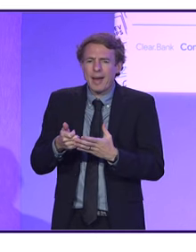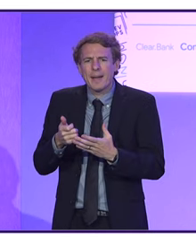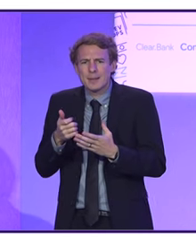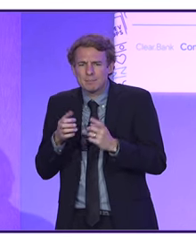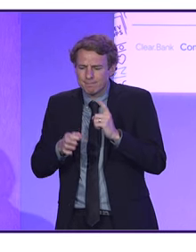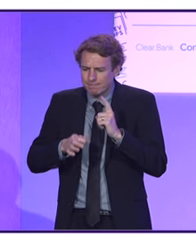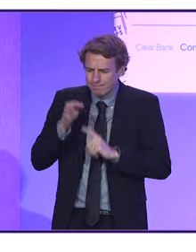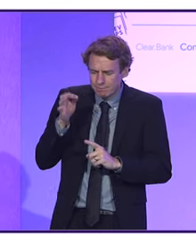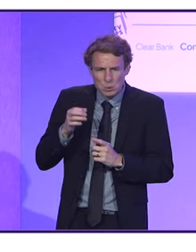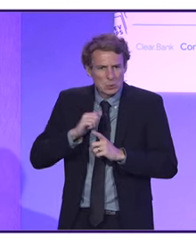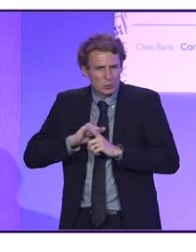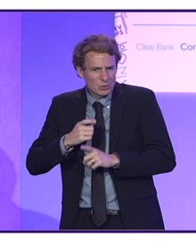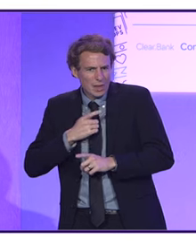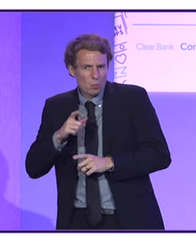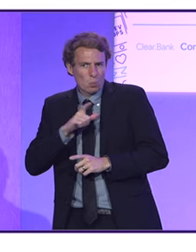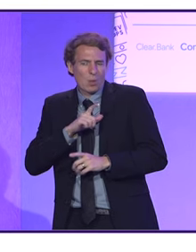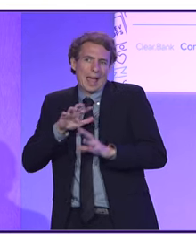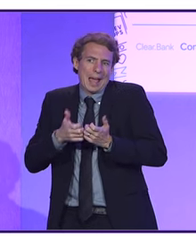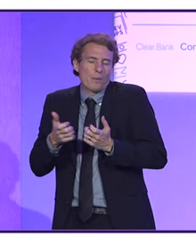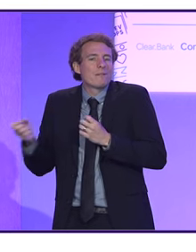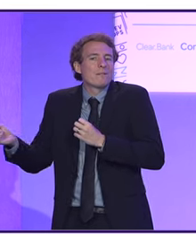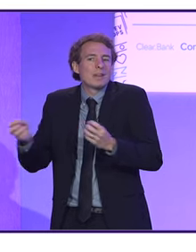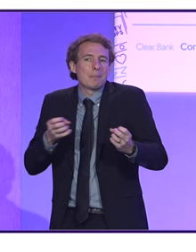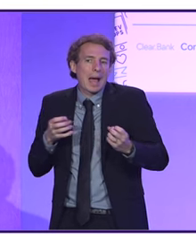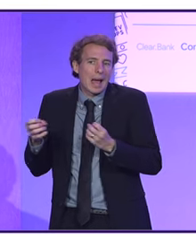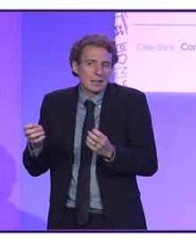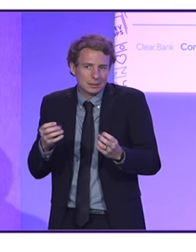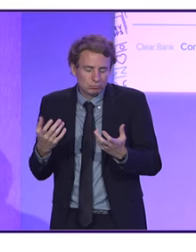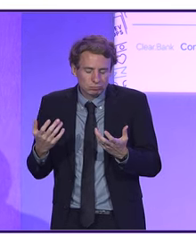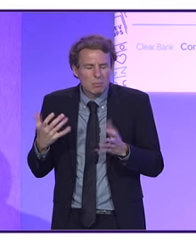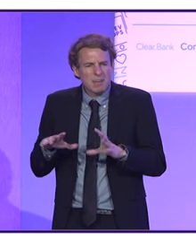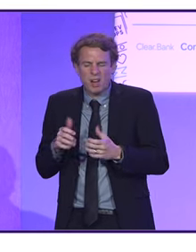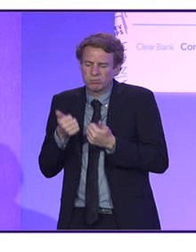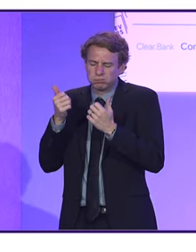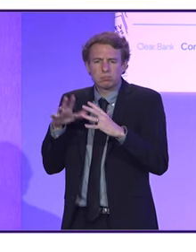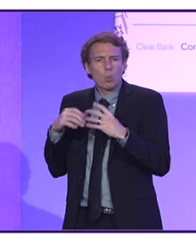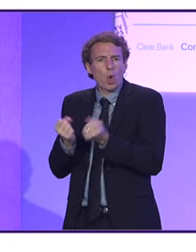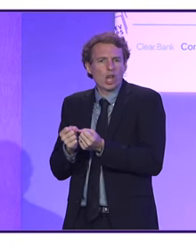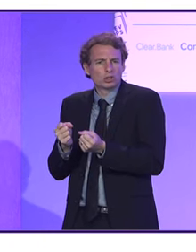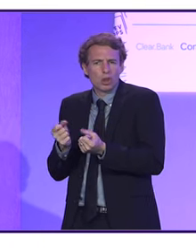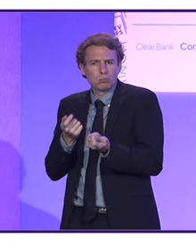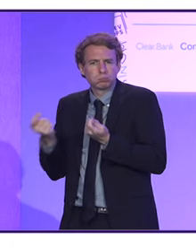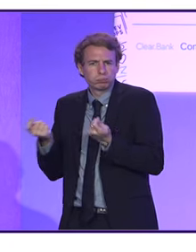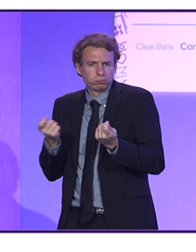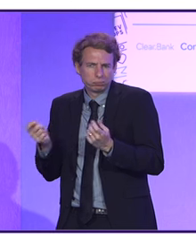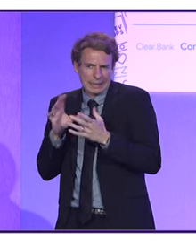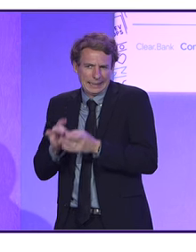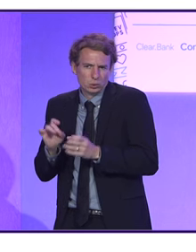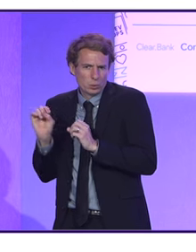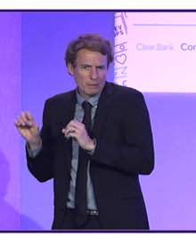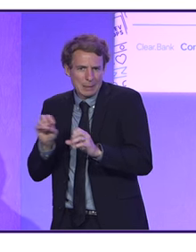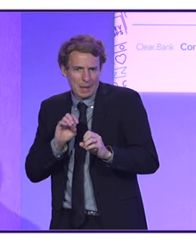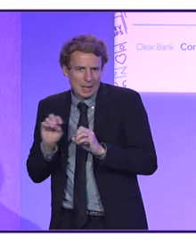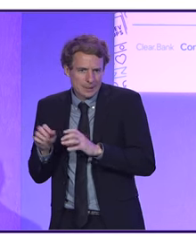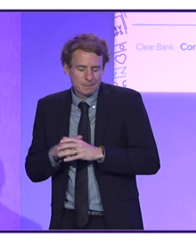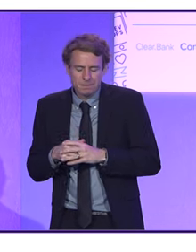feedback. So I offered to run a feedback workshop for them. As I was planning the workshop, I was thinking about my experiences